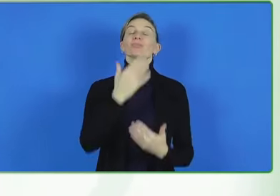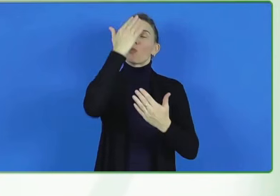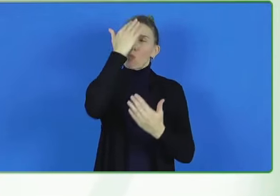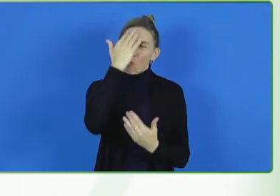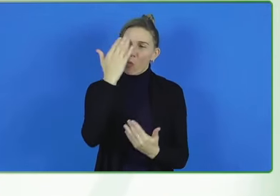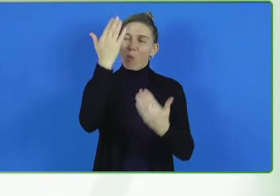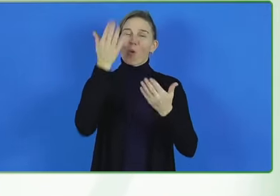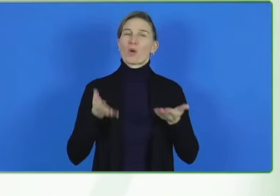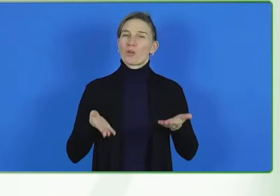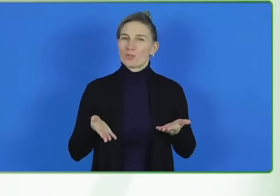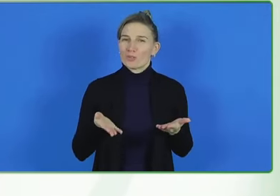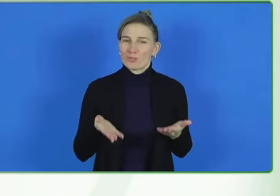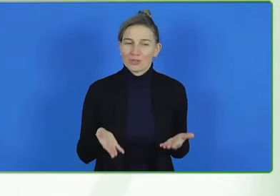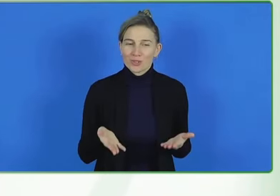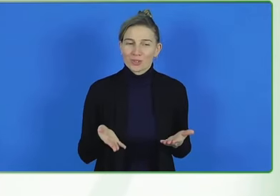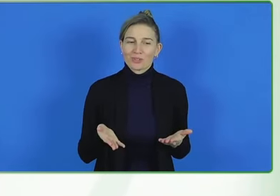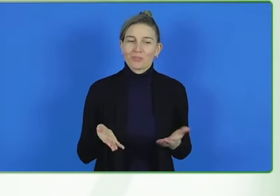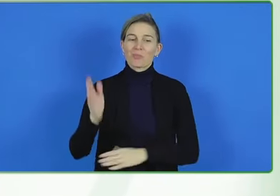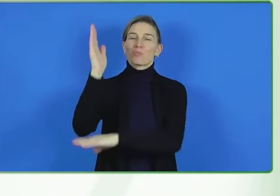here and to present